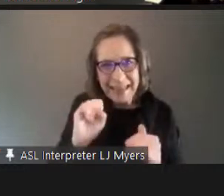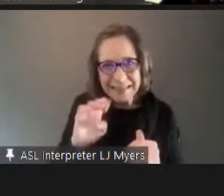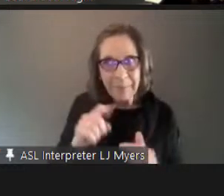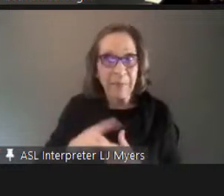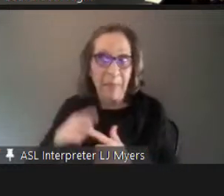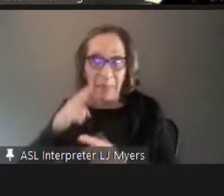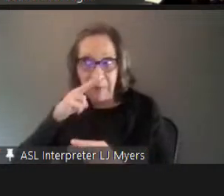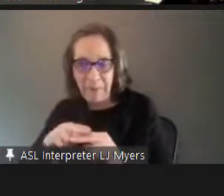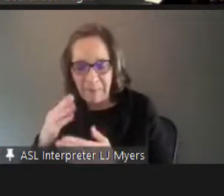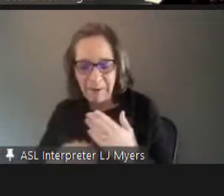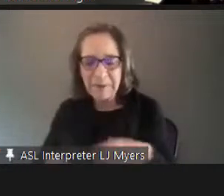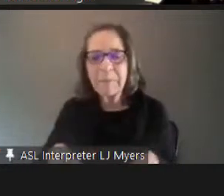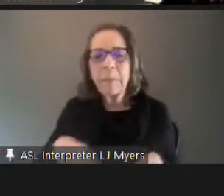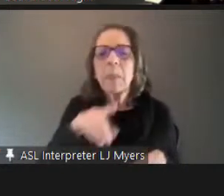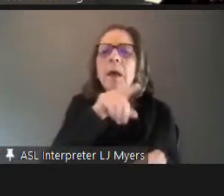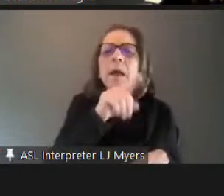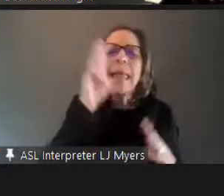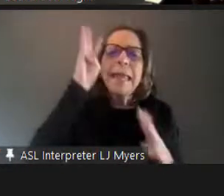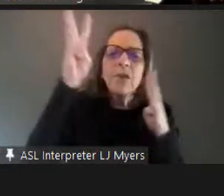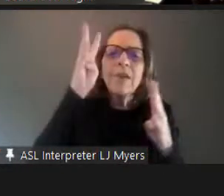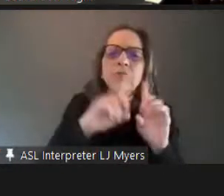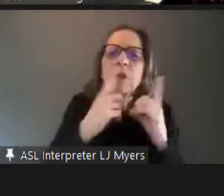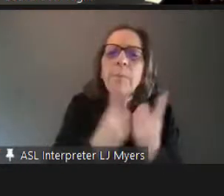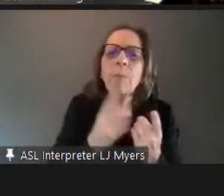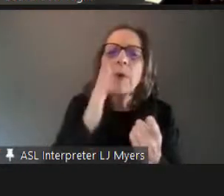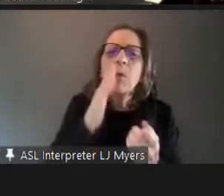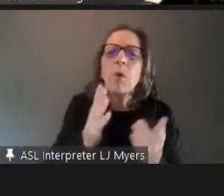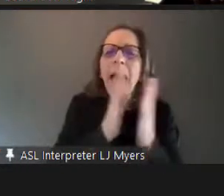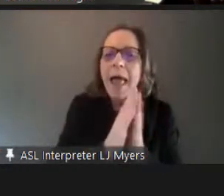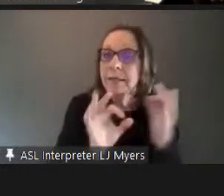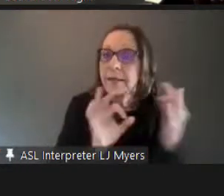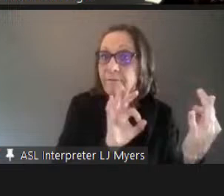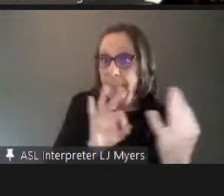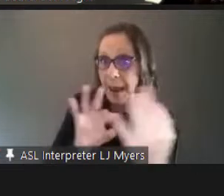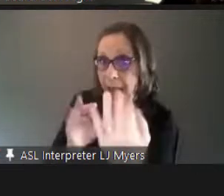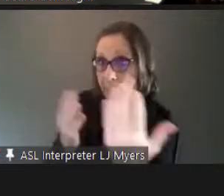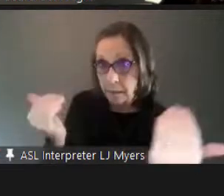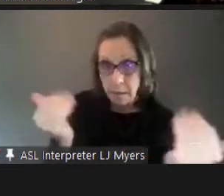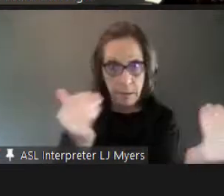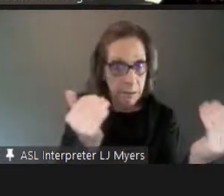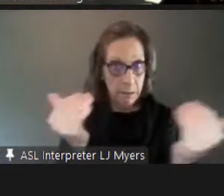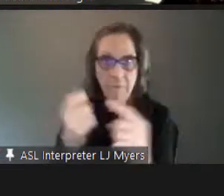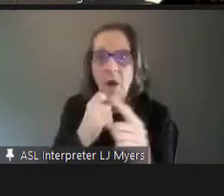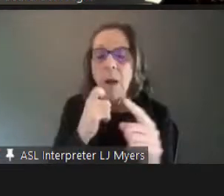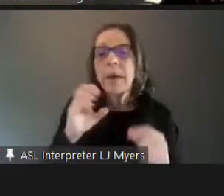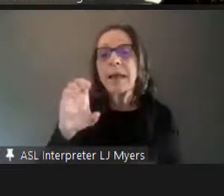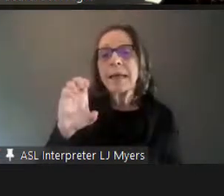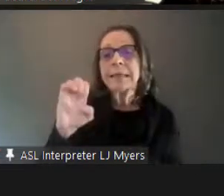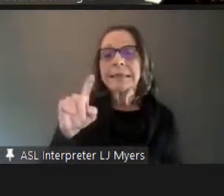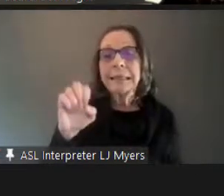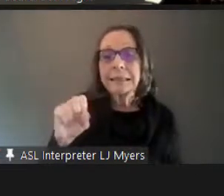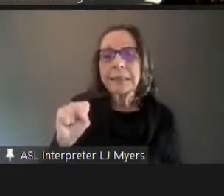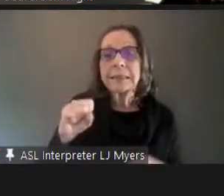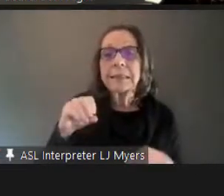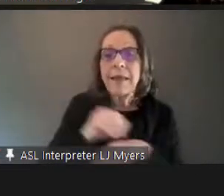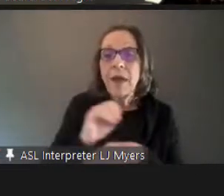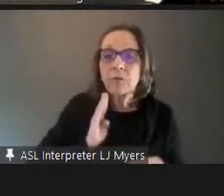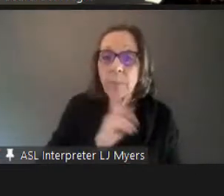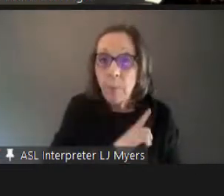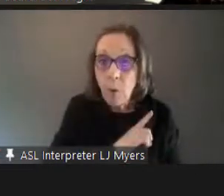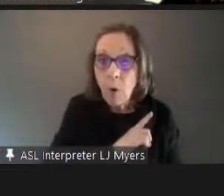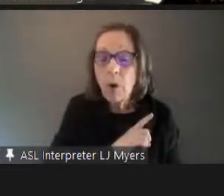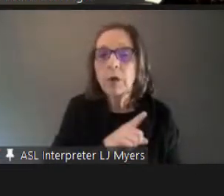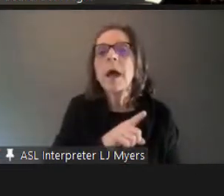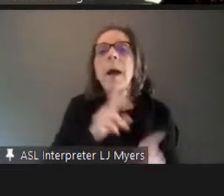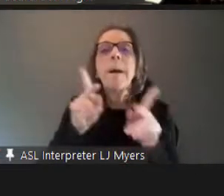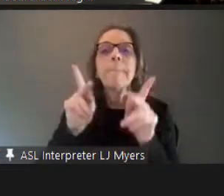part. So the innovation department is going to solicit feedback from the Citizens Advisory Board and the public and our board members and